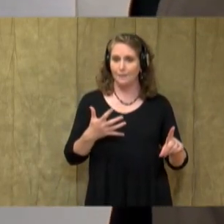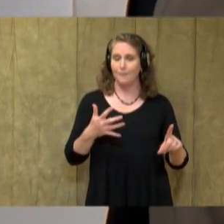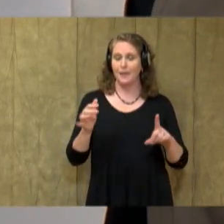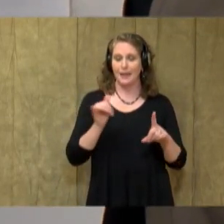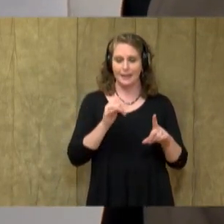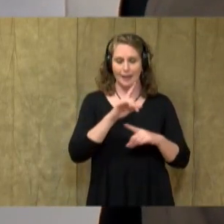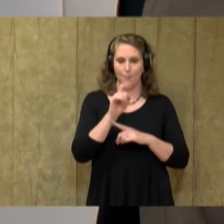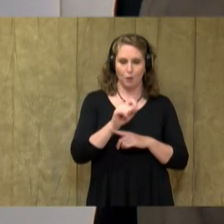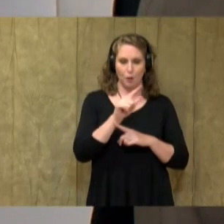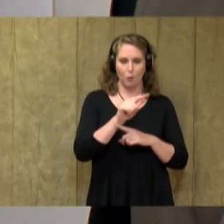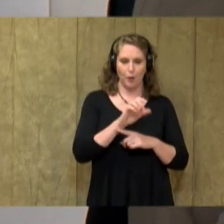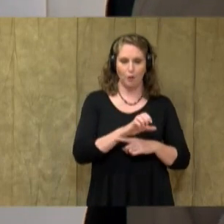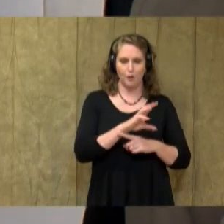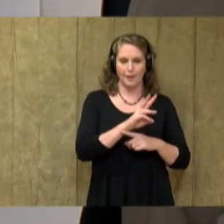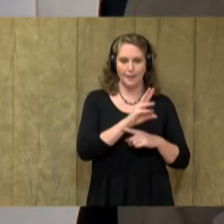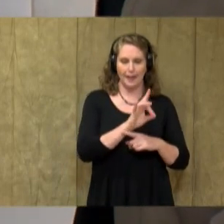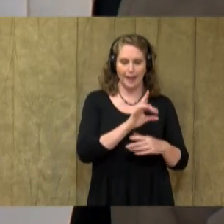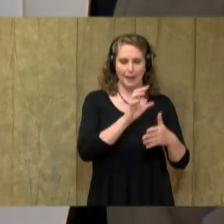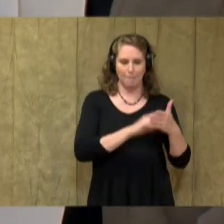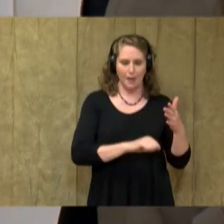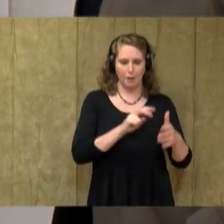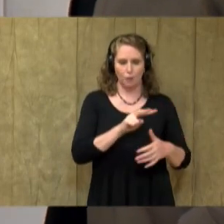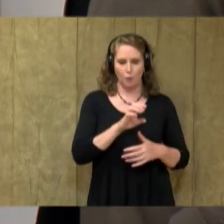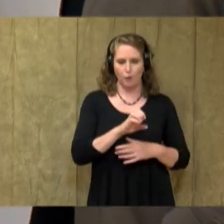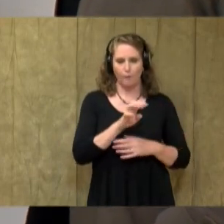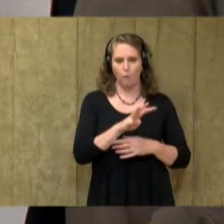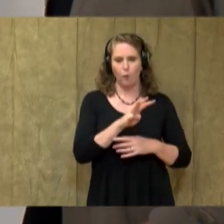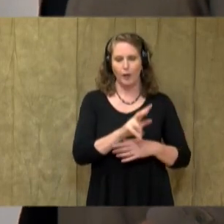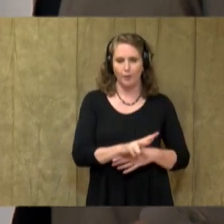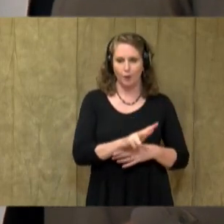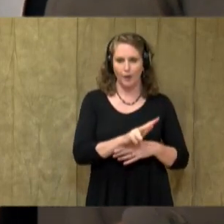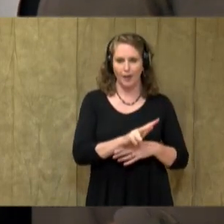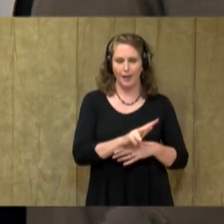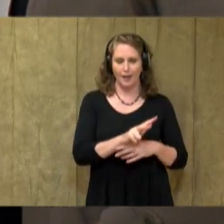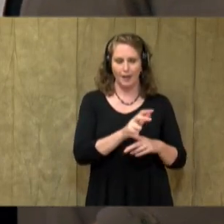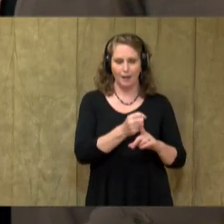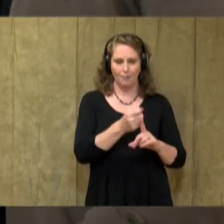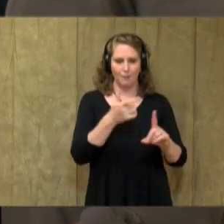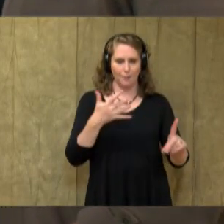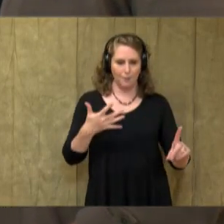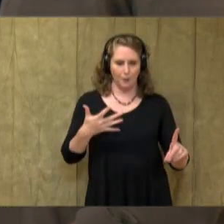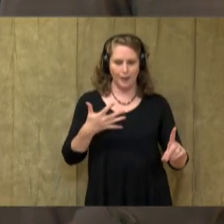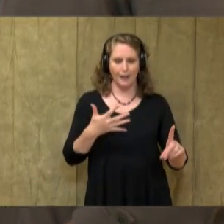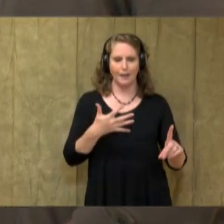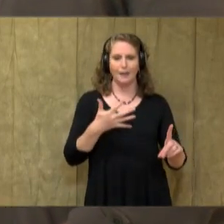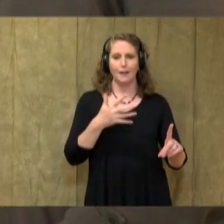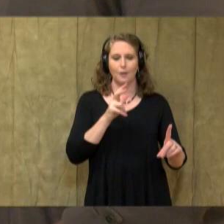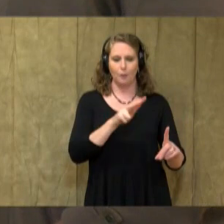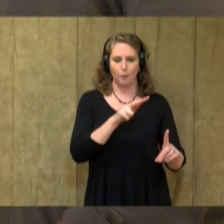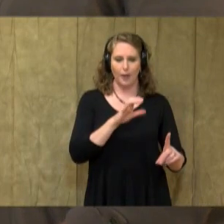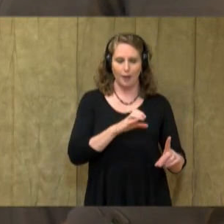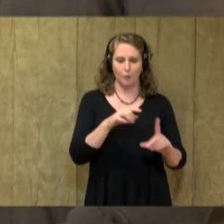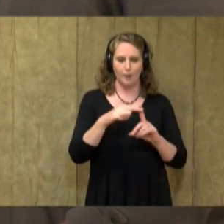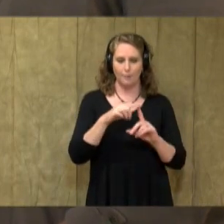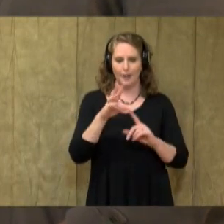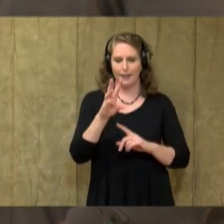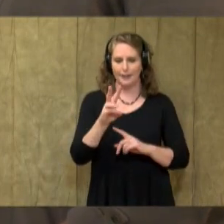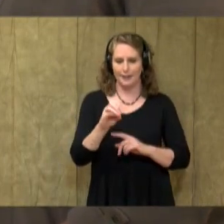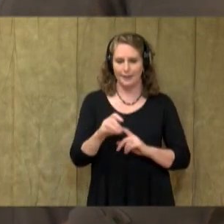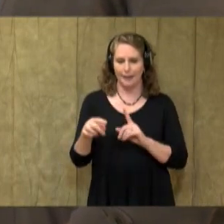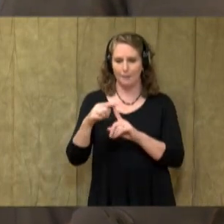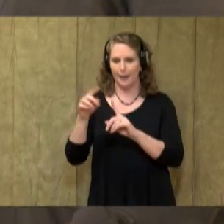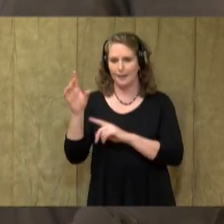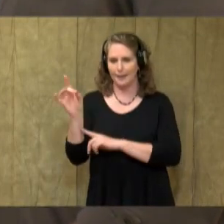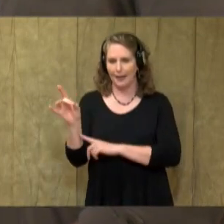same problem, 368 minus 243. I broke it up into expanded form. 300 plus 60 plus